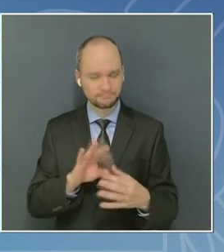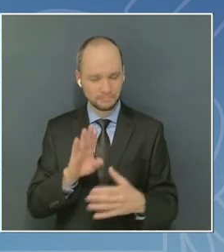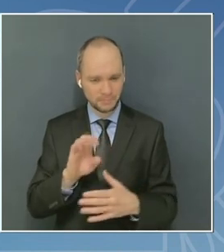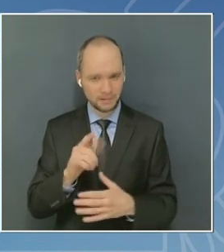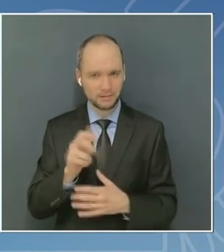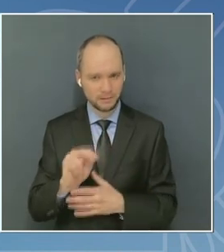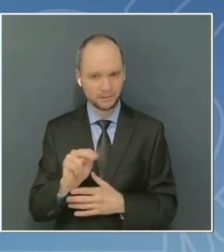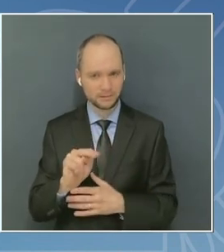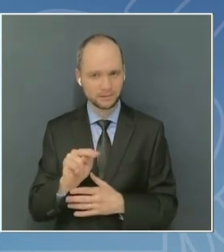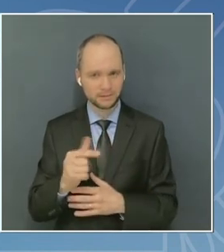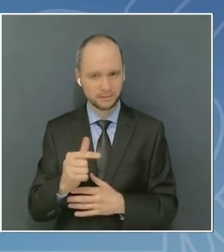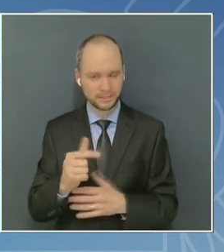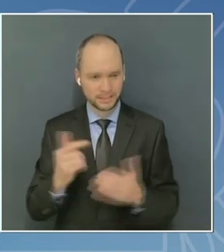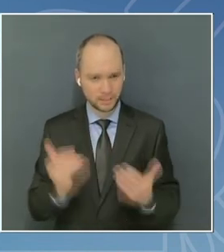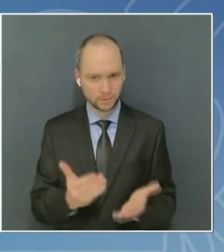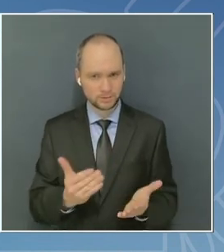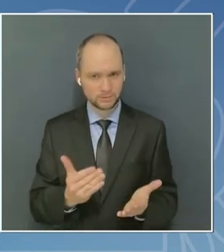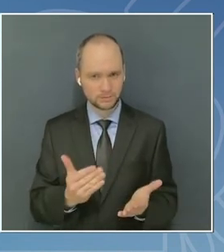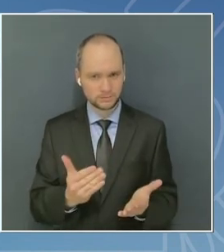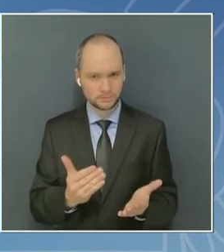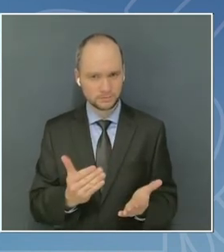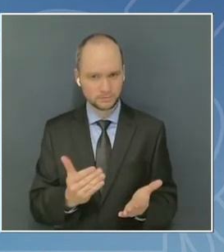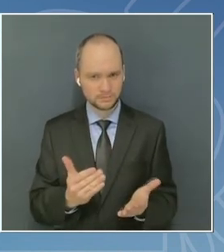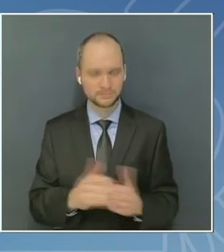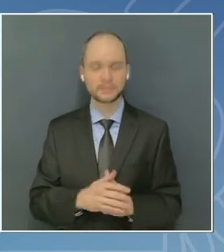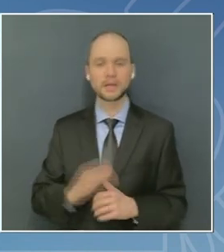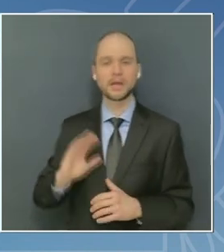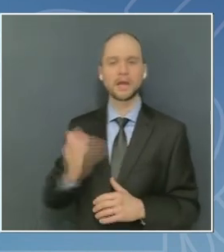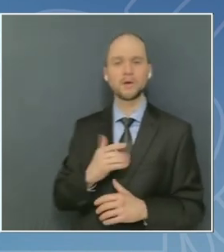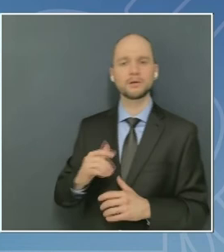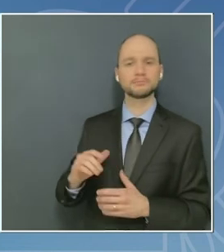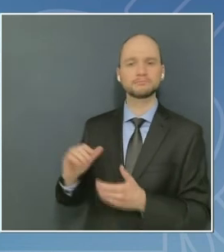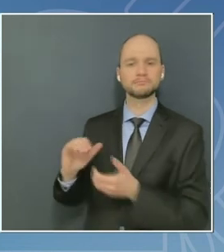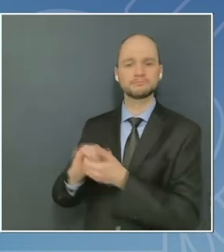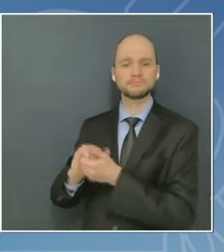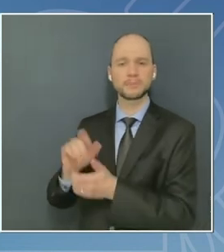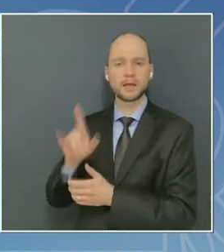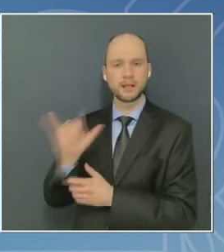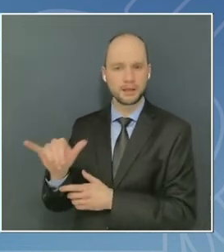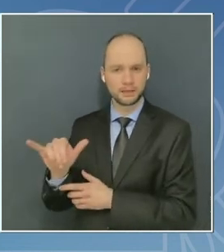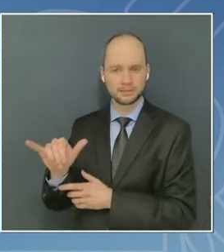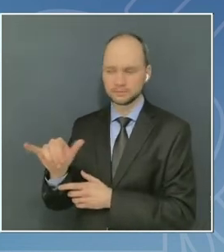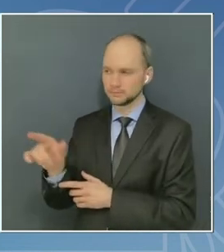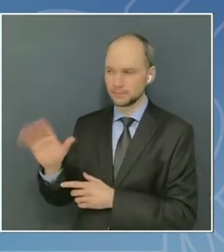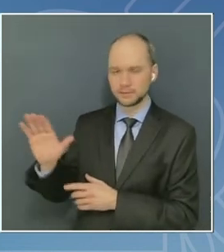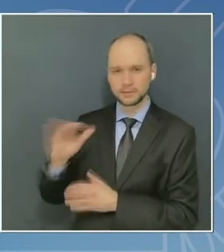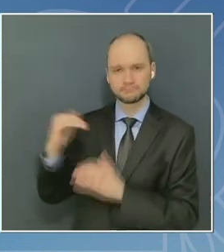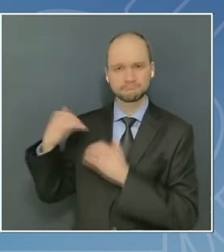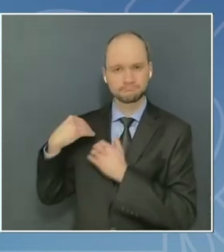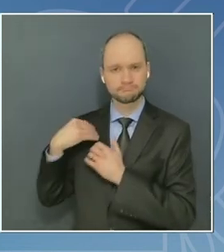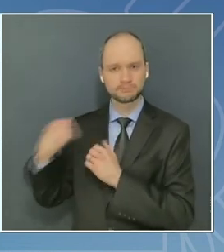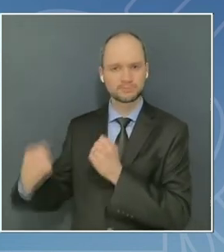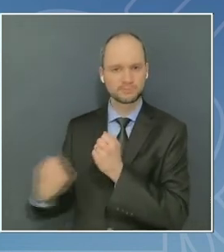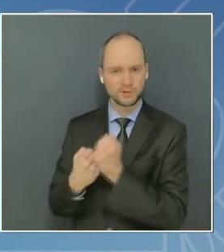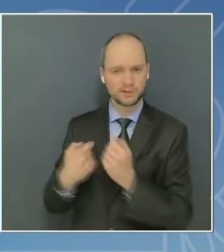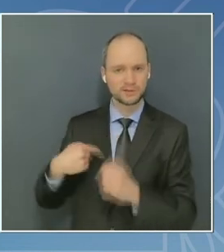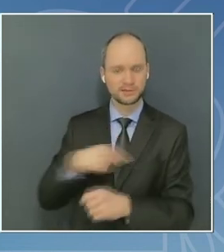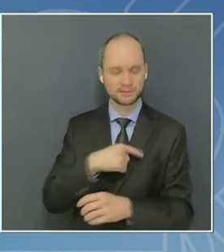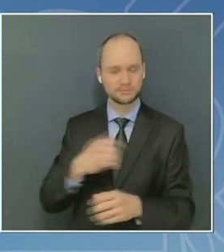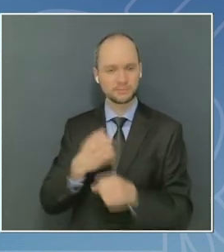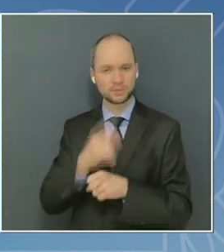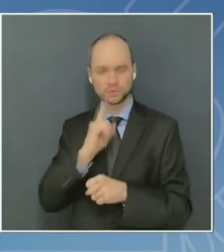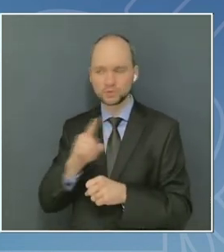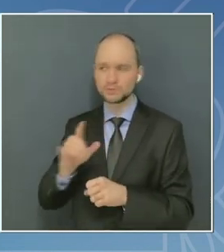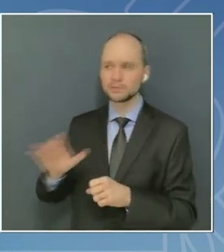allies, people from other communities as well, to help with getting people